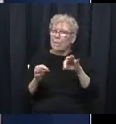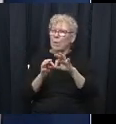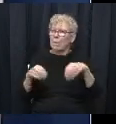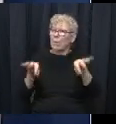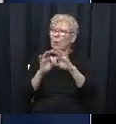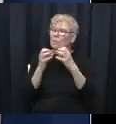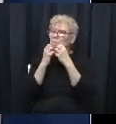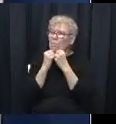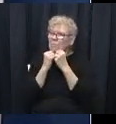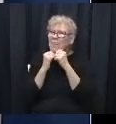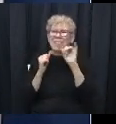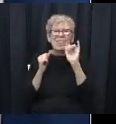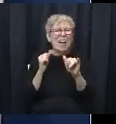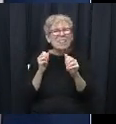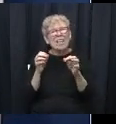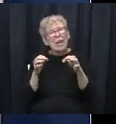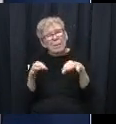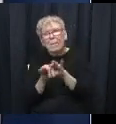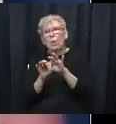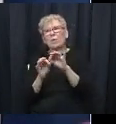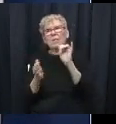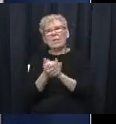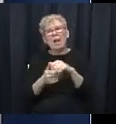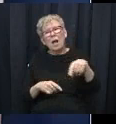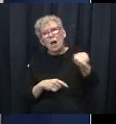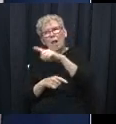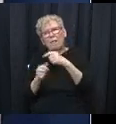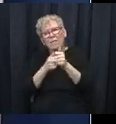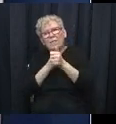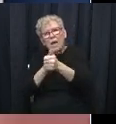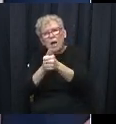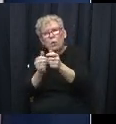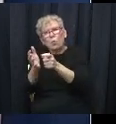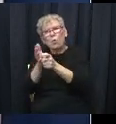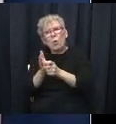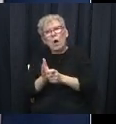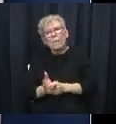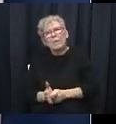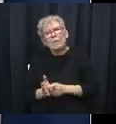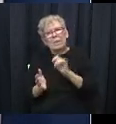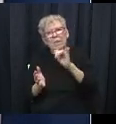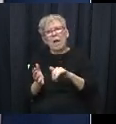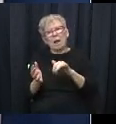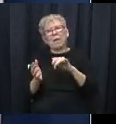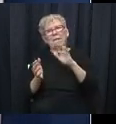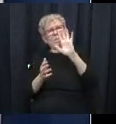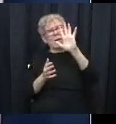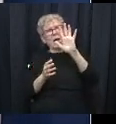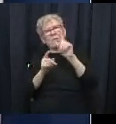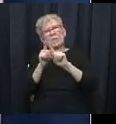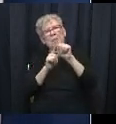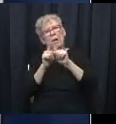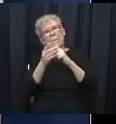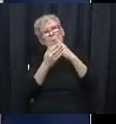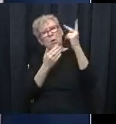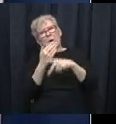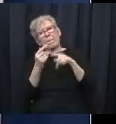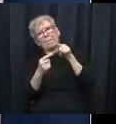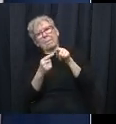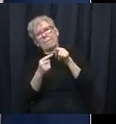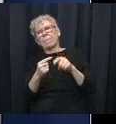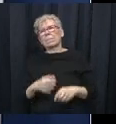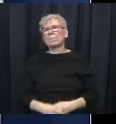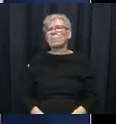5-star program. That being said, we also, with the carrot, want to make sure that those that embrace COVID